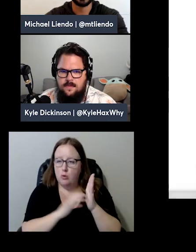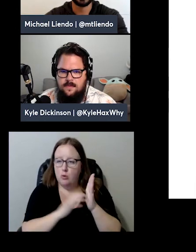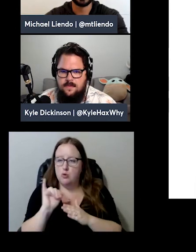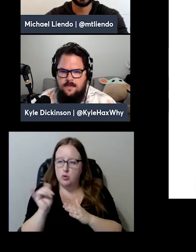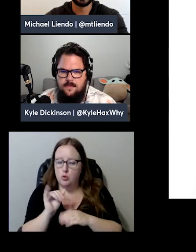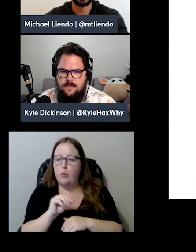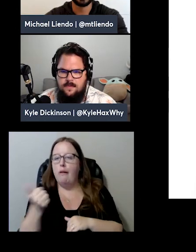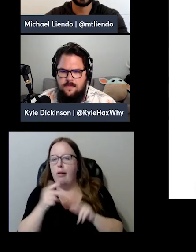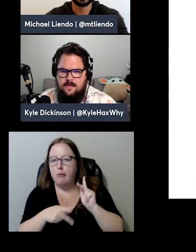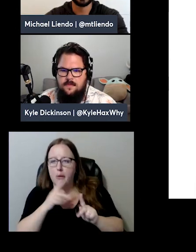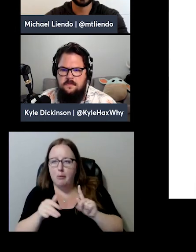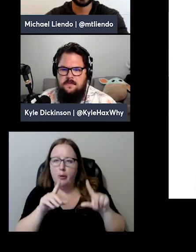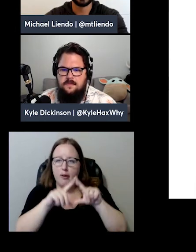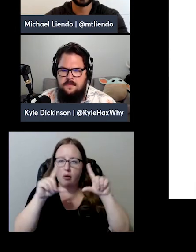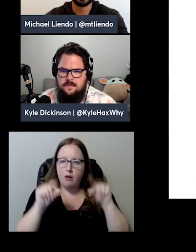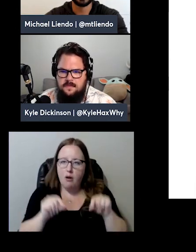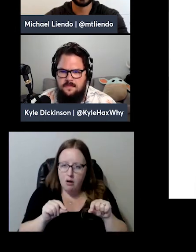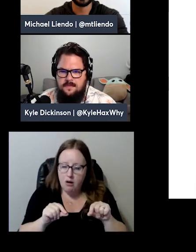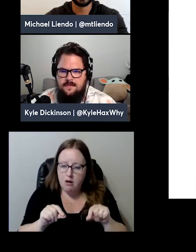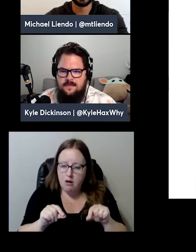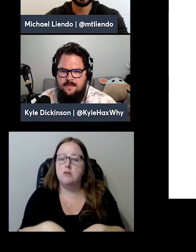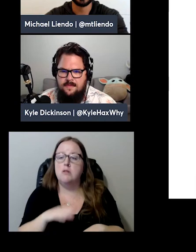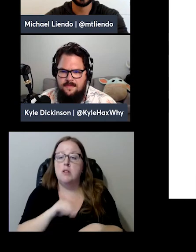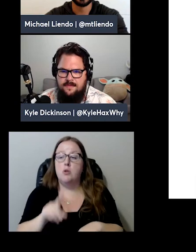flashcards. And we've done this,